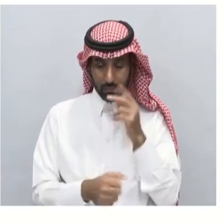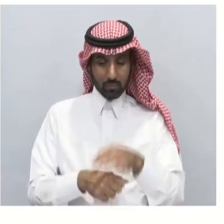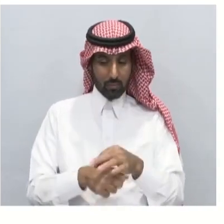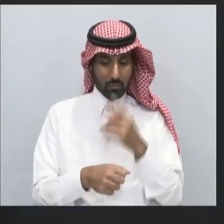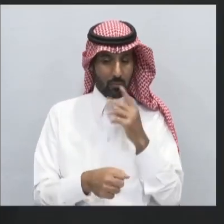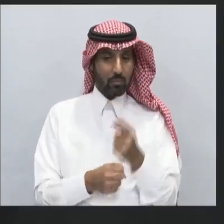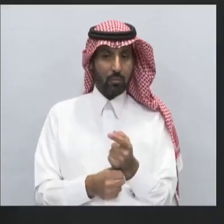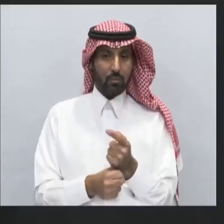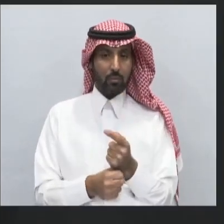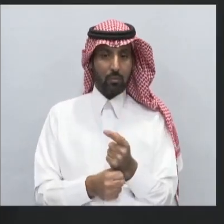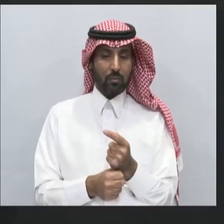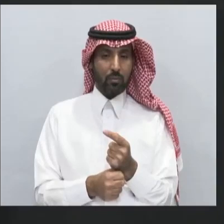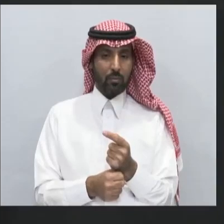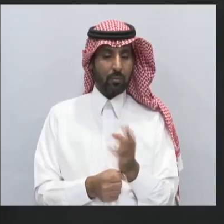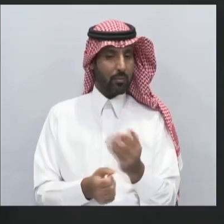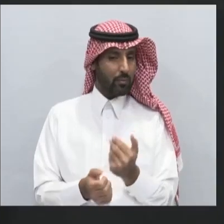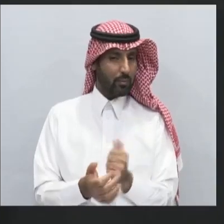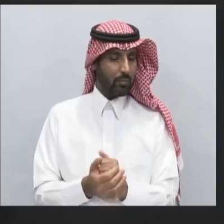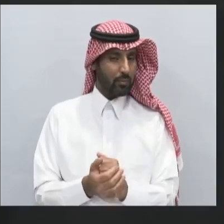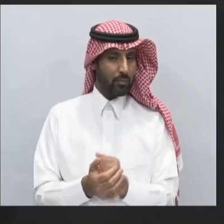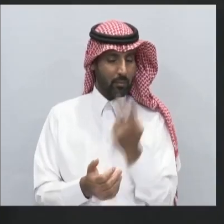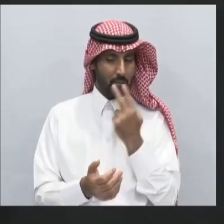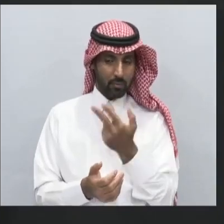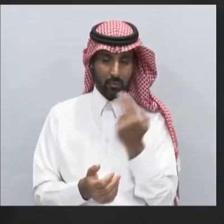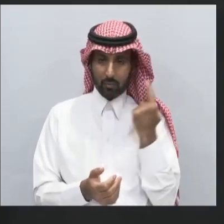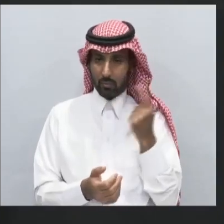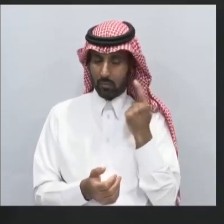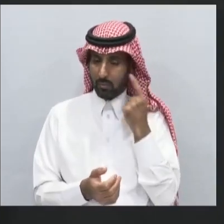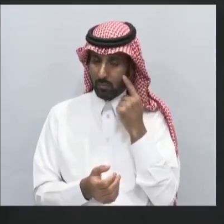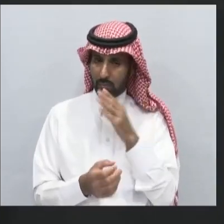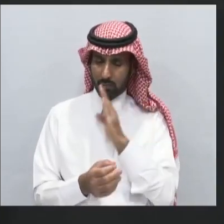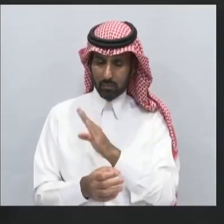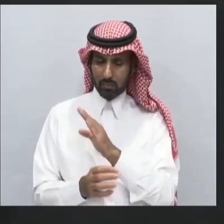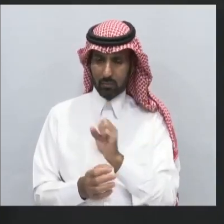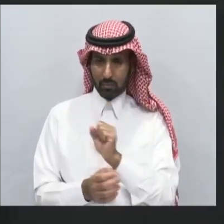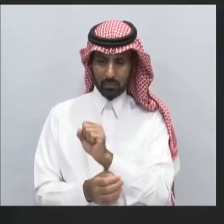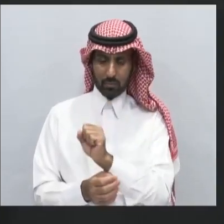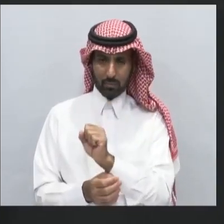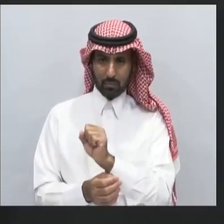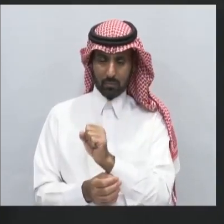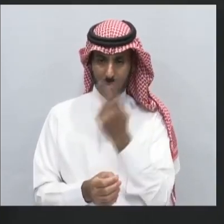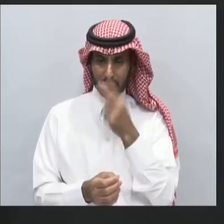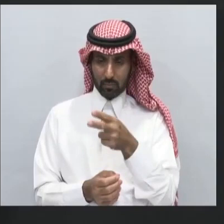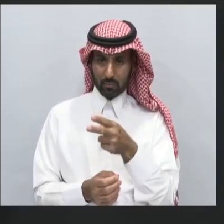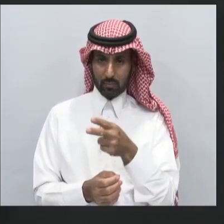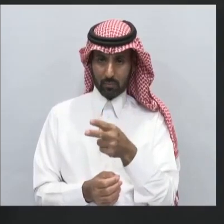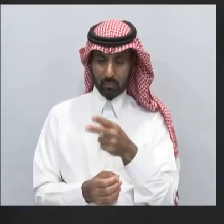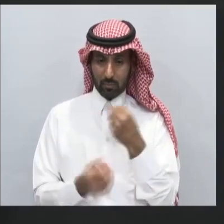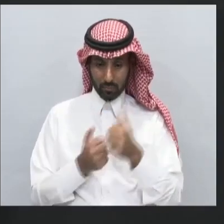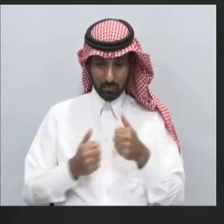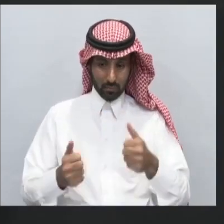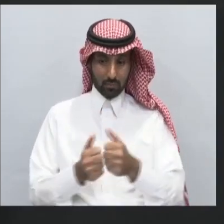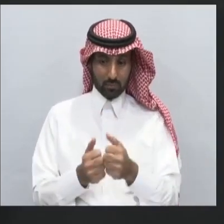they're doing things? Or we keep things private? Do you think it's okay when you are with your